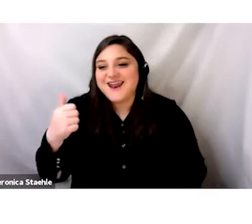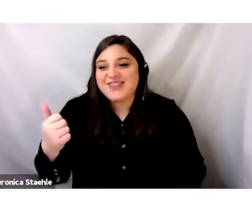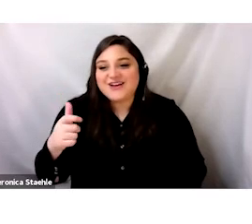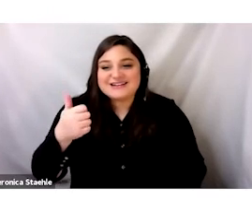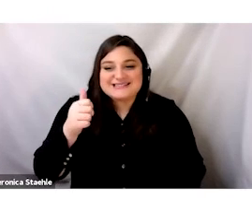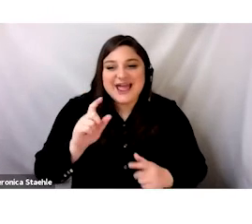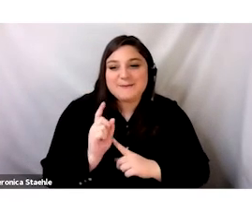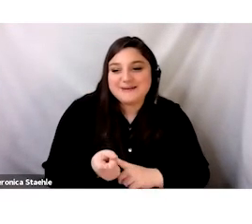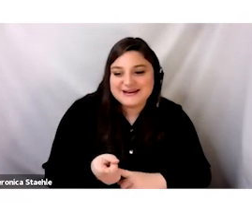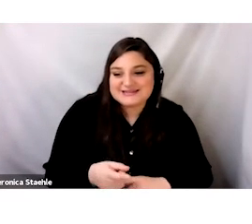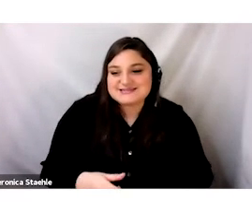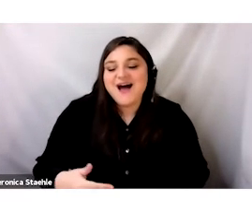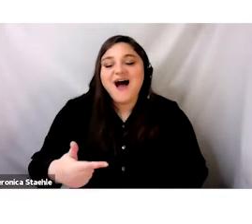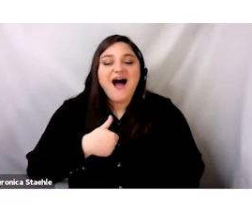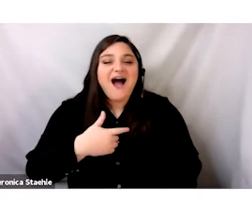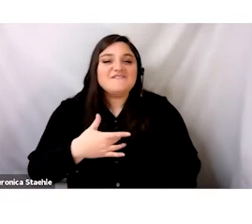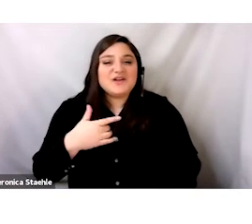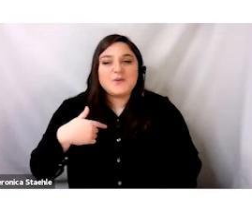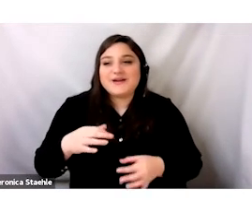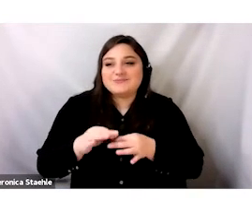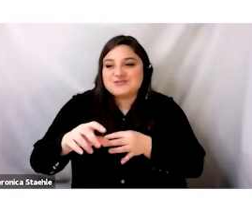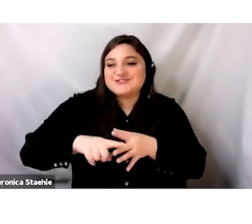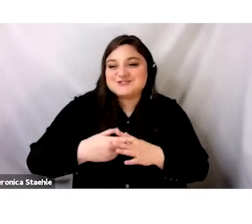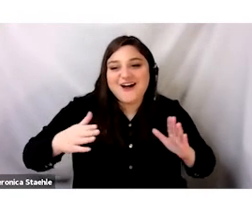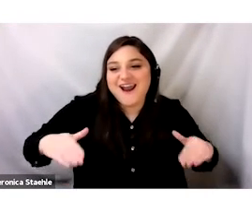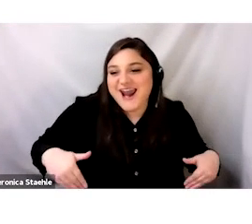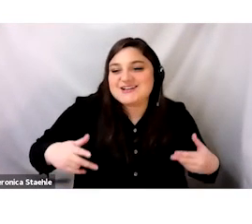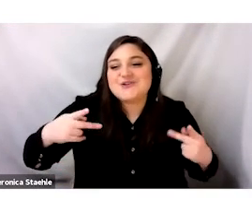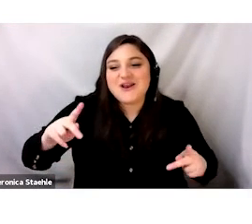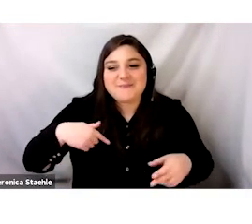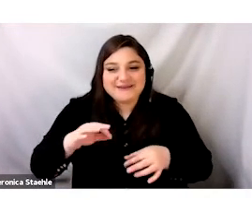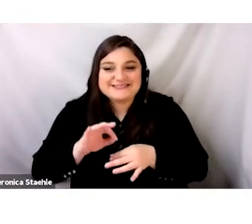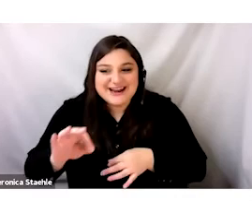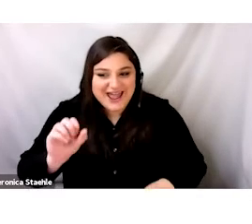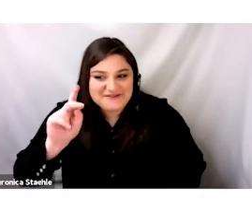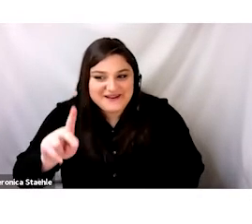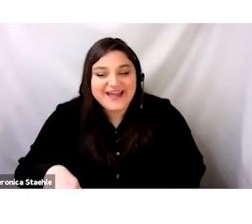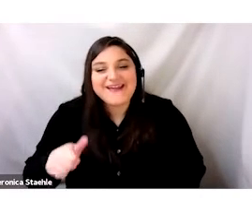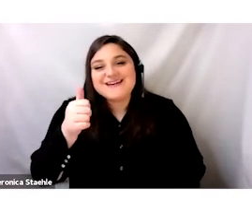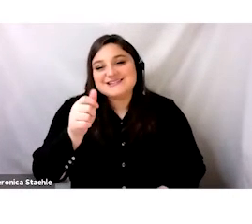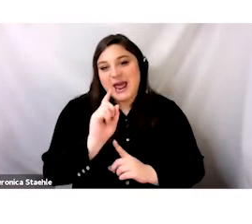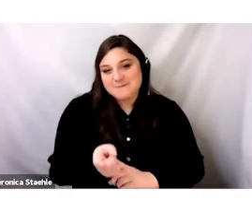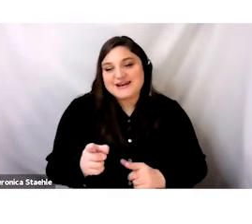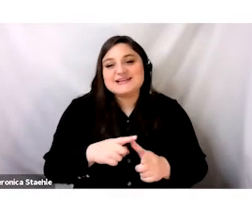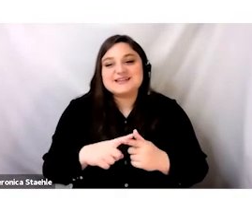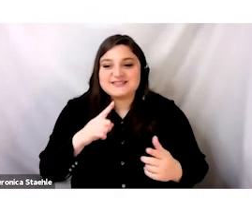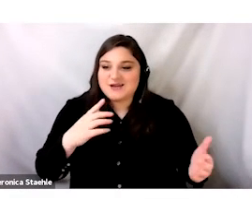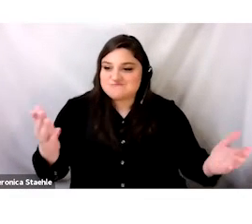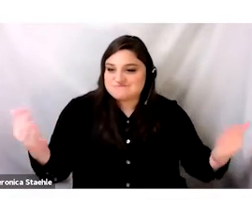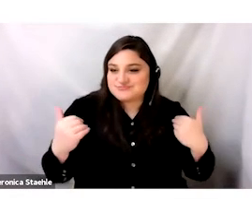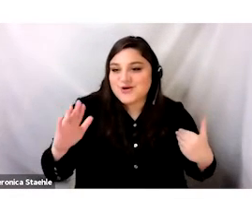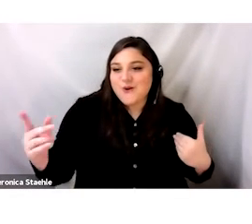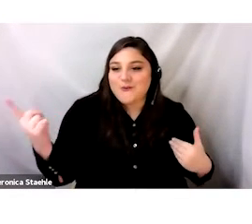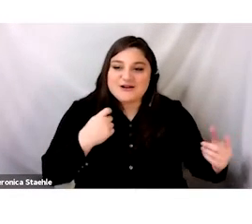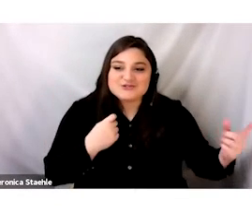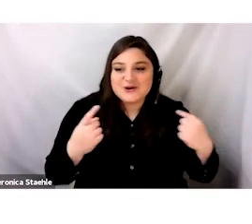right? I feel like we started a little late anyway, so just let me have that, all right? So 10 more minutes, and then I will be open to all the questions you all